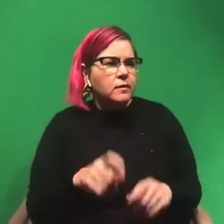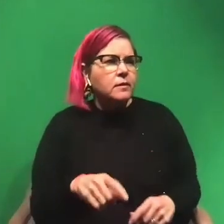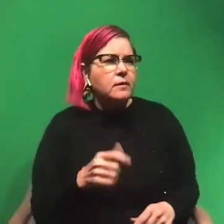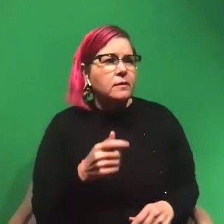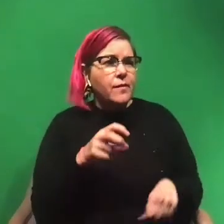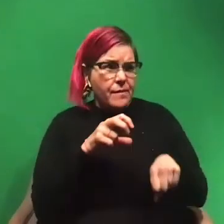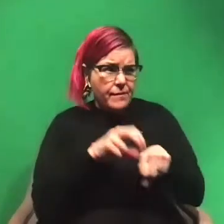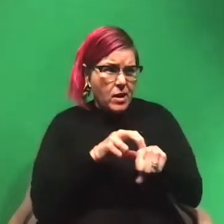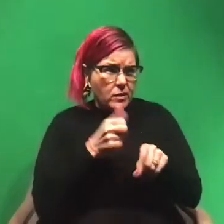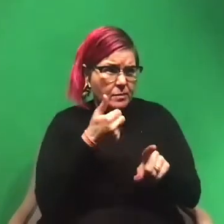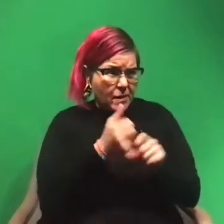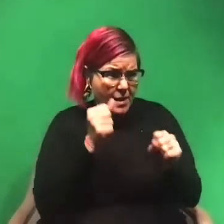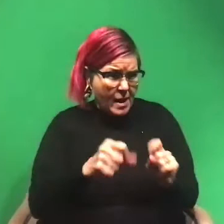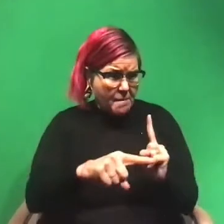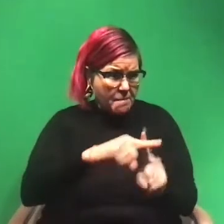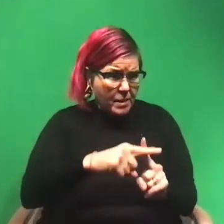that can be good?